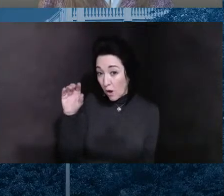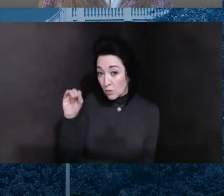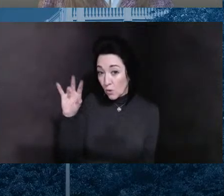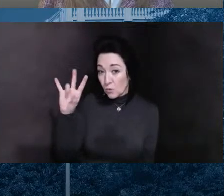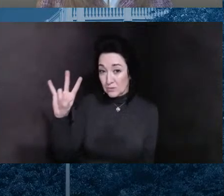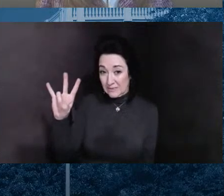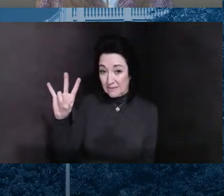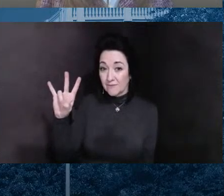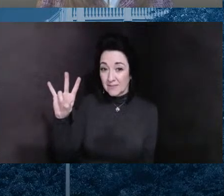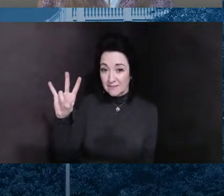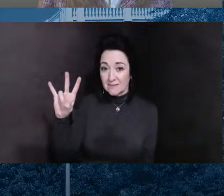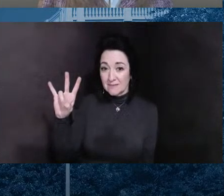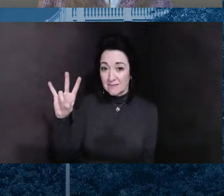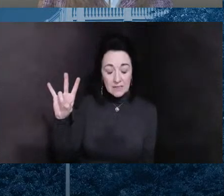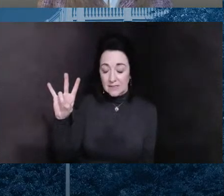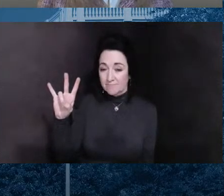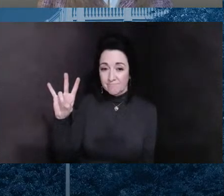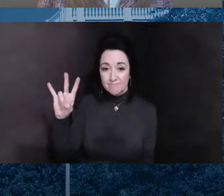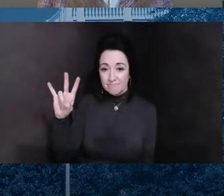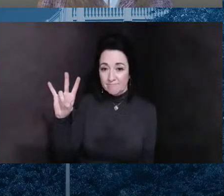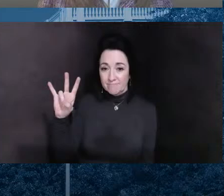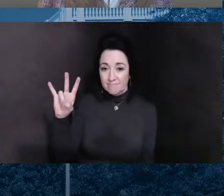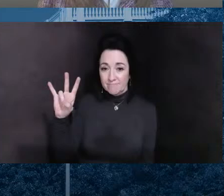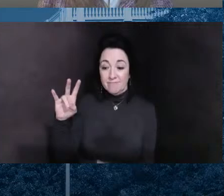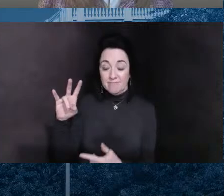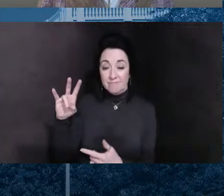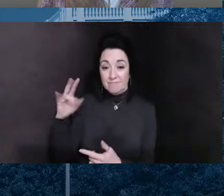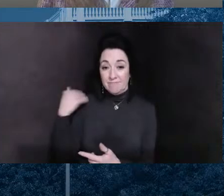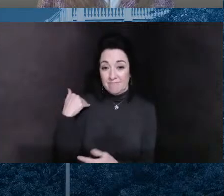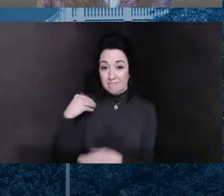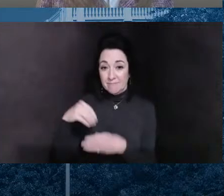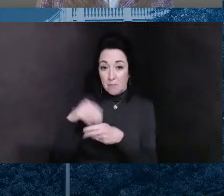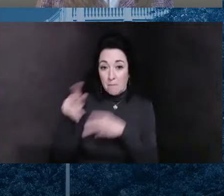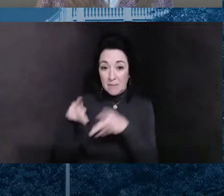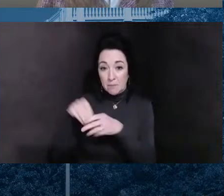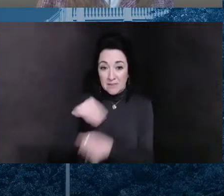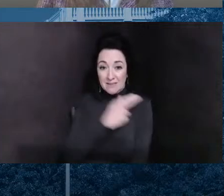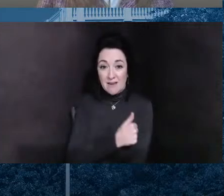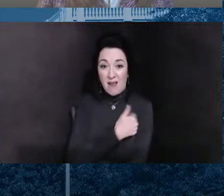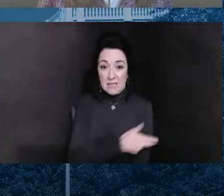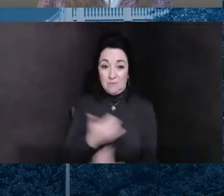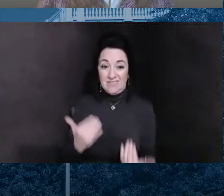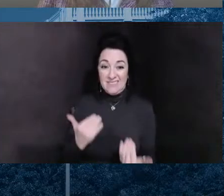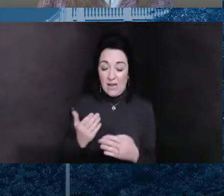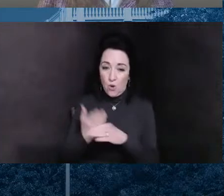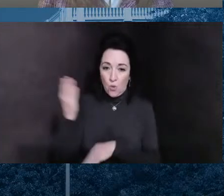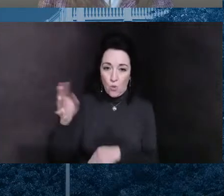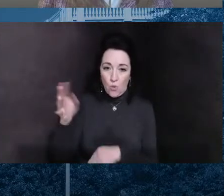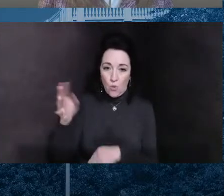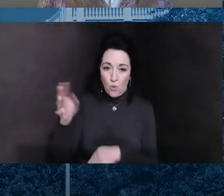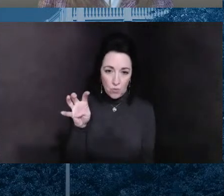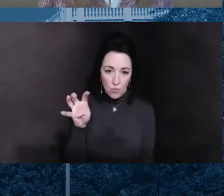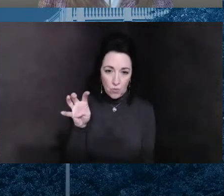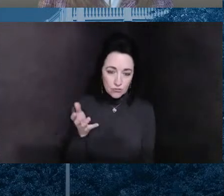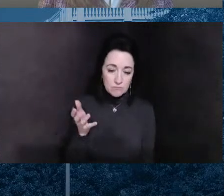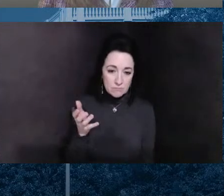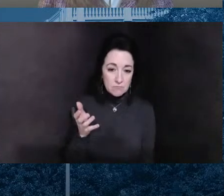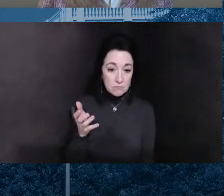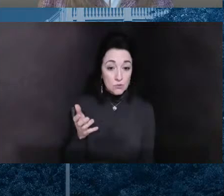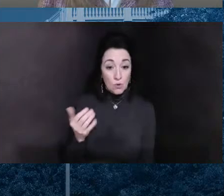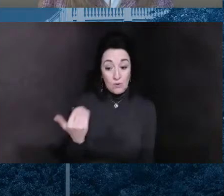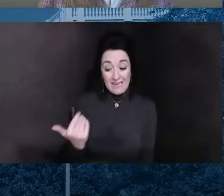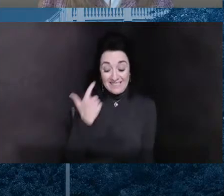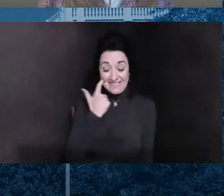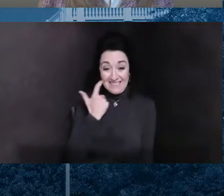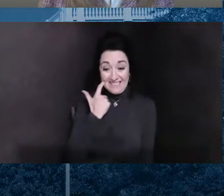474 the second week in January, which was the peak. And now we're down the other side, hopefully, fingers crossed,